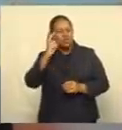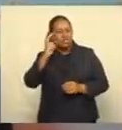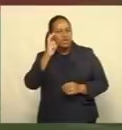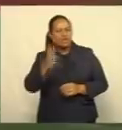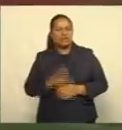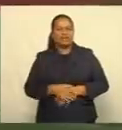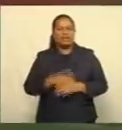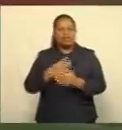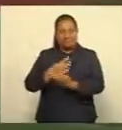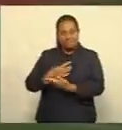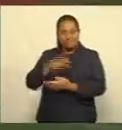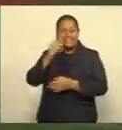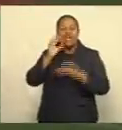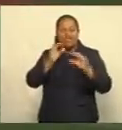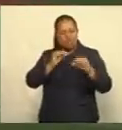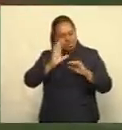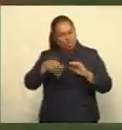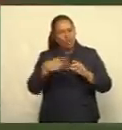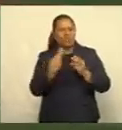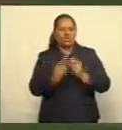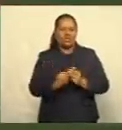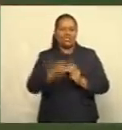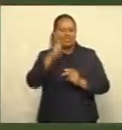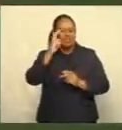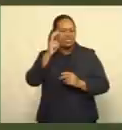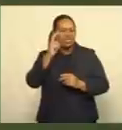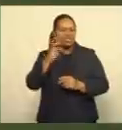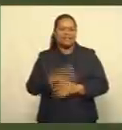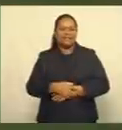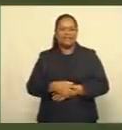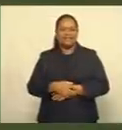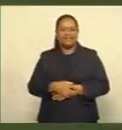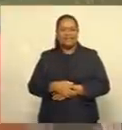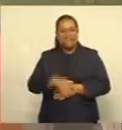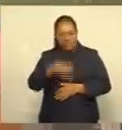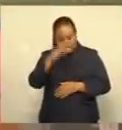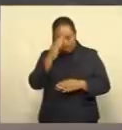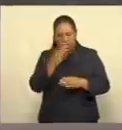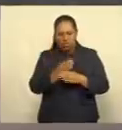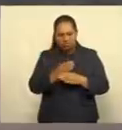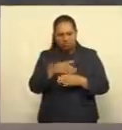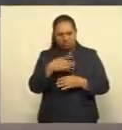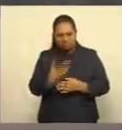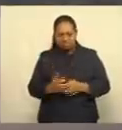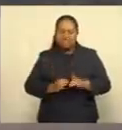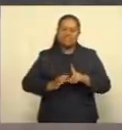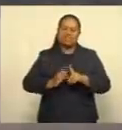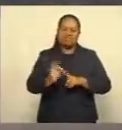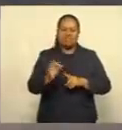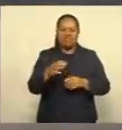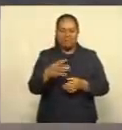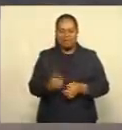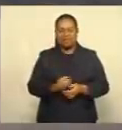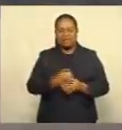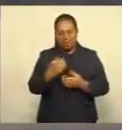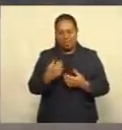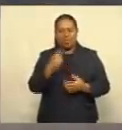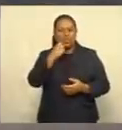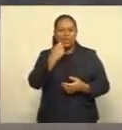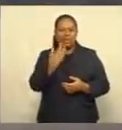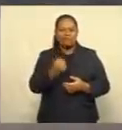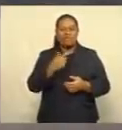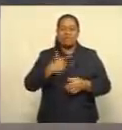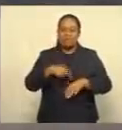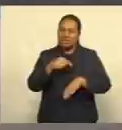as well. Naikele-Kelevesi is confident Curran will keep on improving. The way his time has been dropping